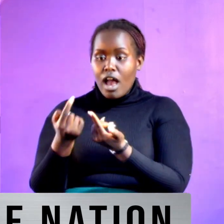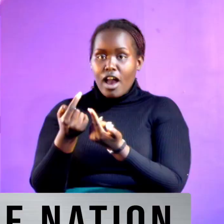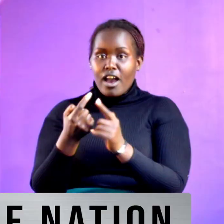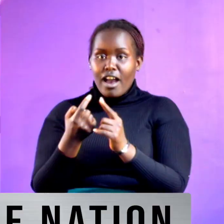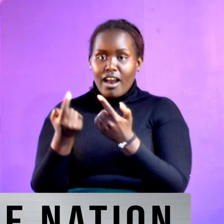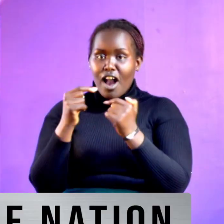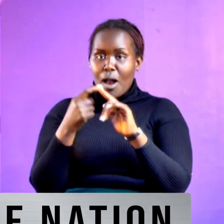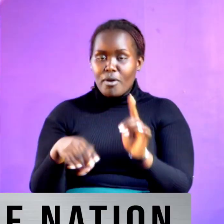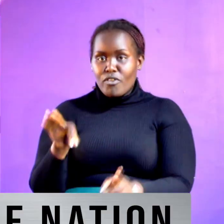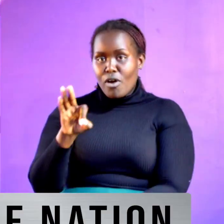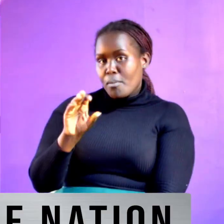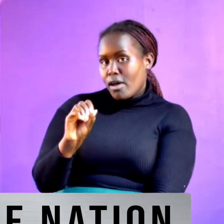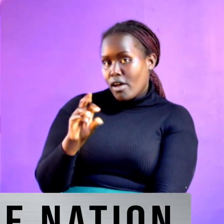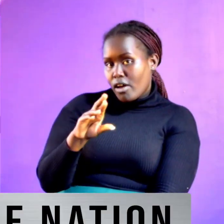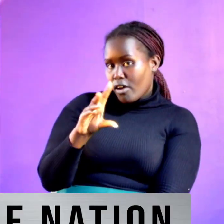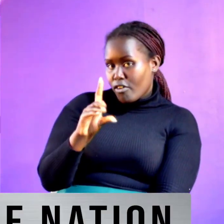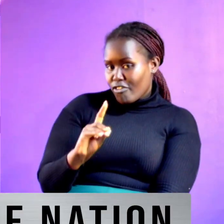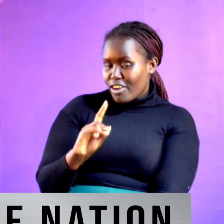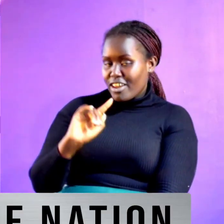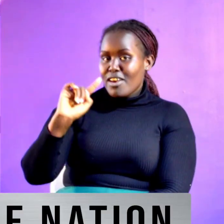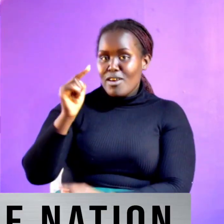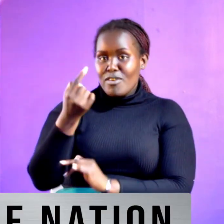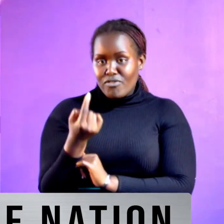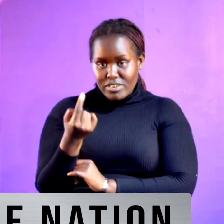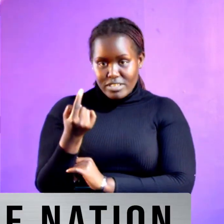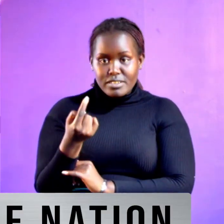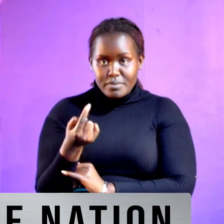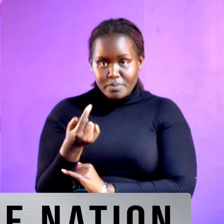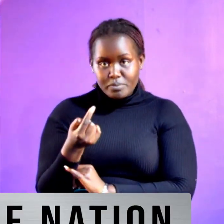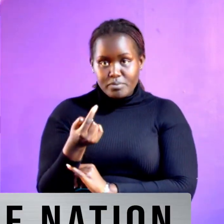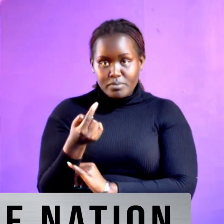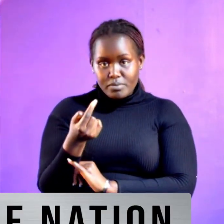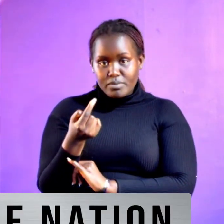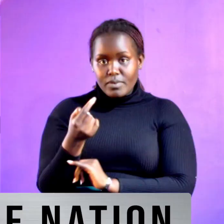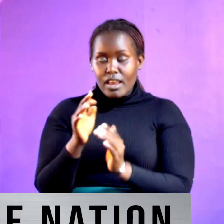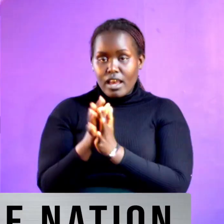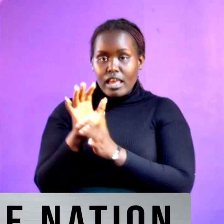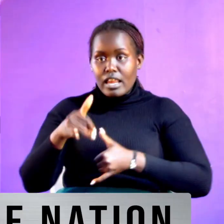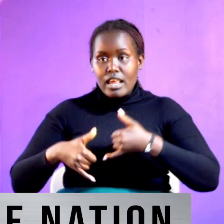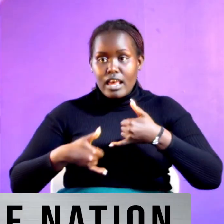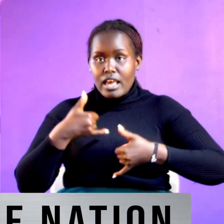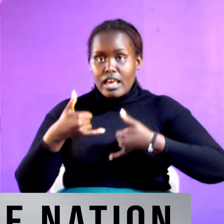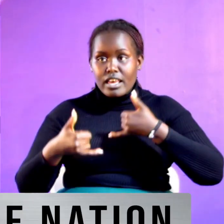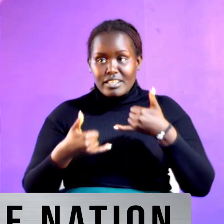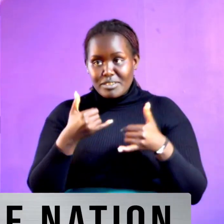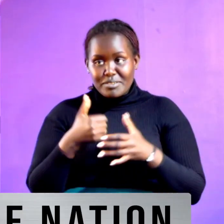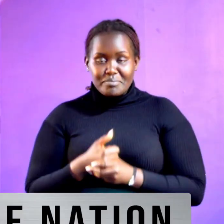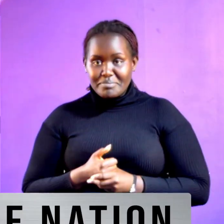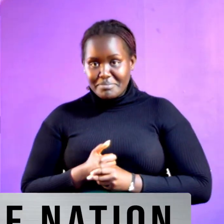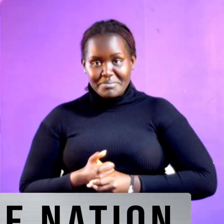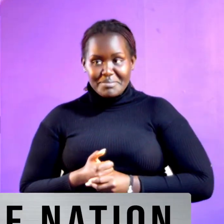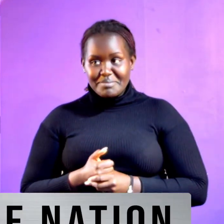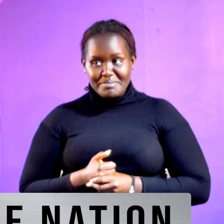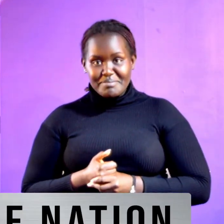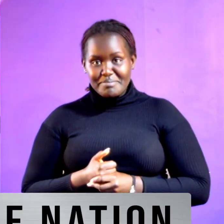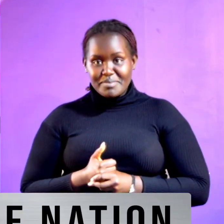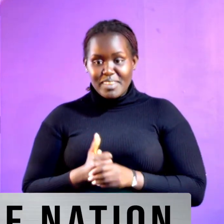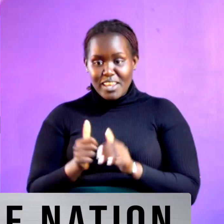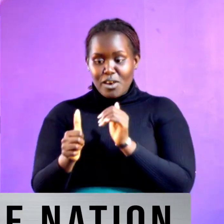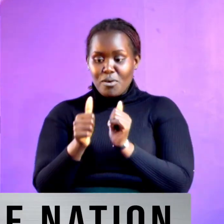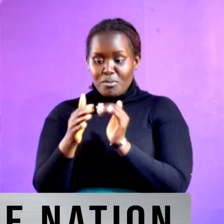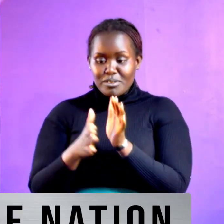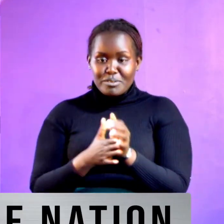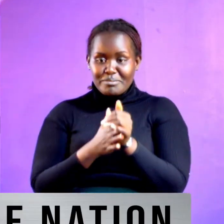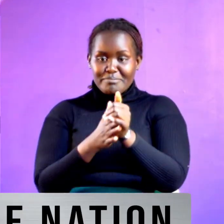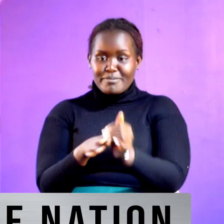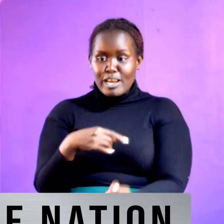Ford, first from Kanu, and then they joined Ford, which was led